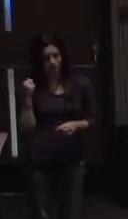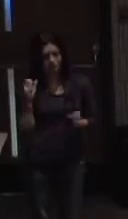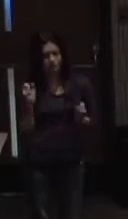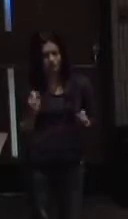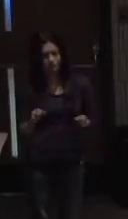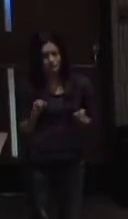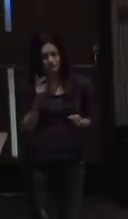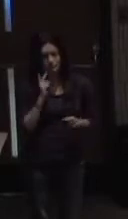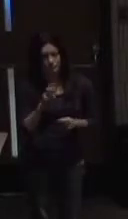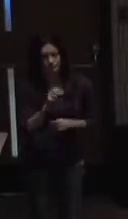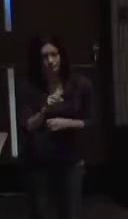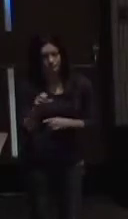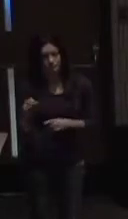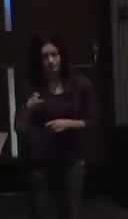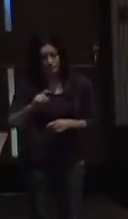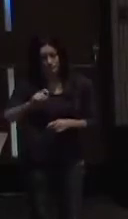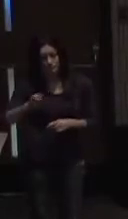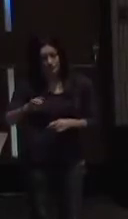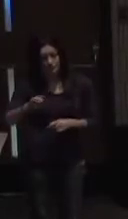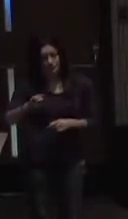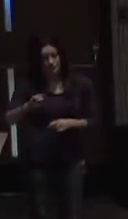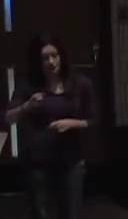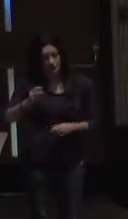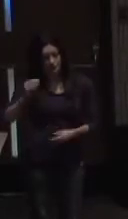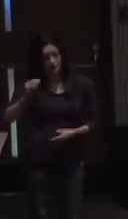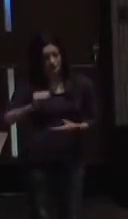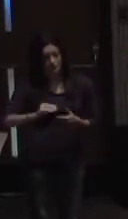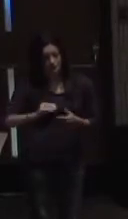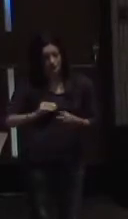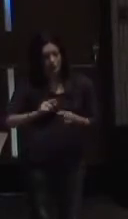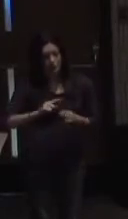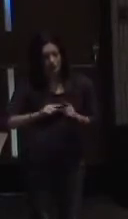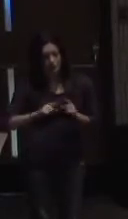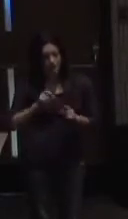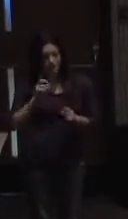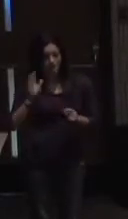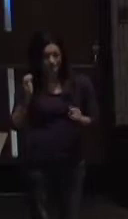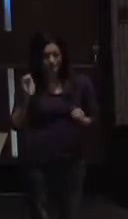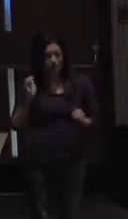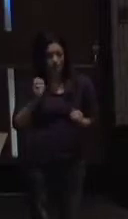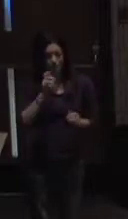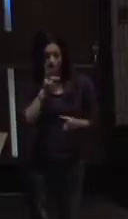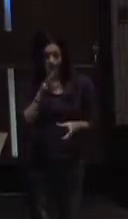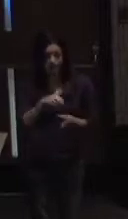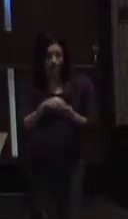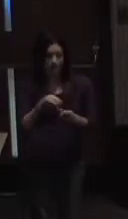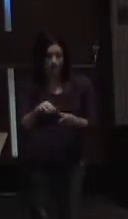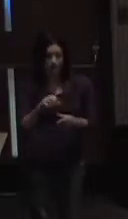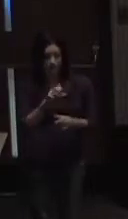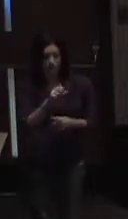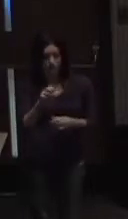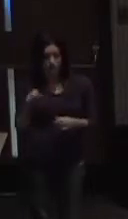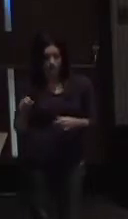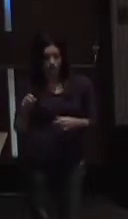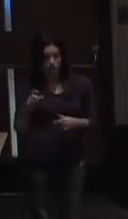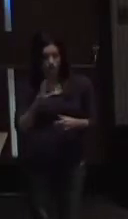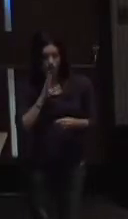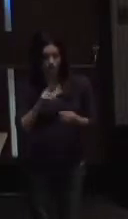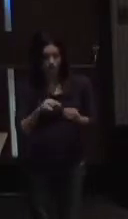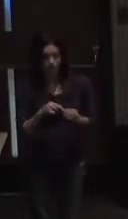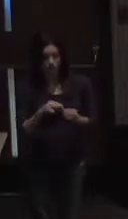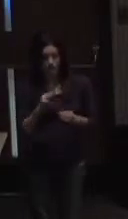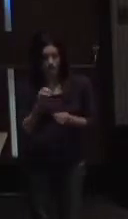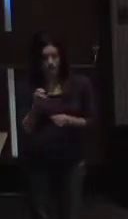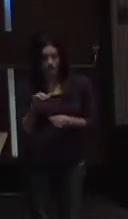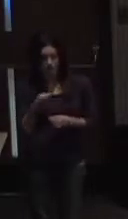which Social Security taxes are levied, but they seem to have backed away, because you're right, Social Security has not been the problem. They're talking more about Medicare. Let me move on to